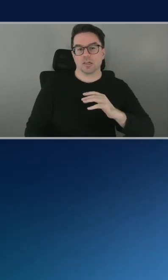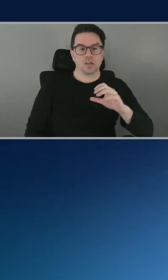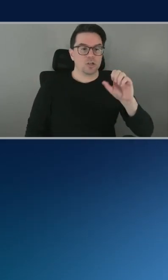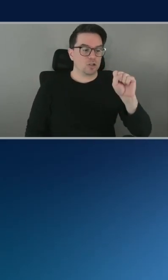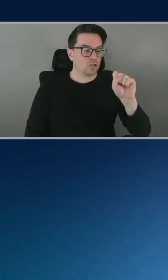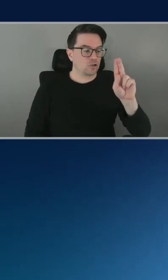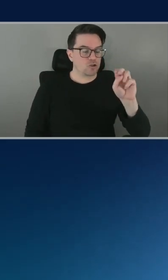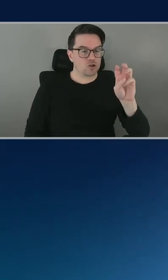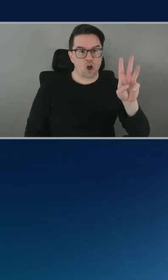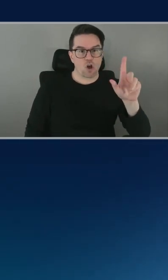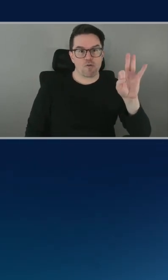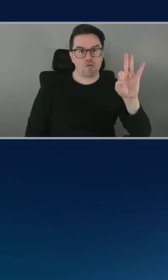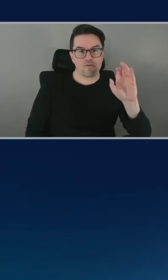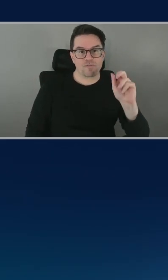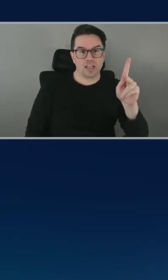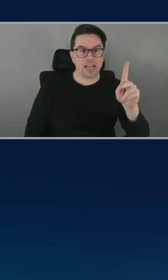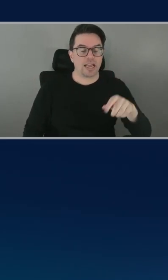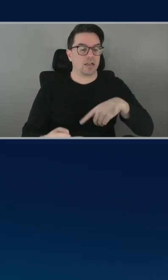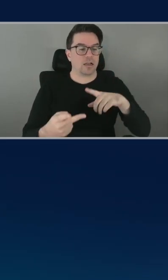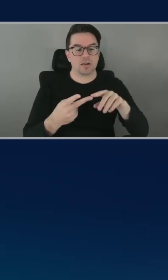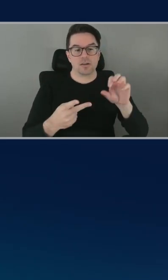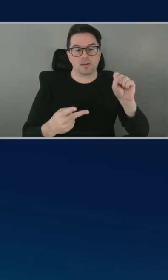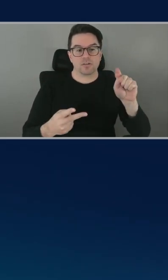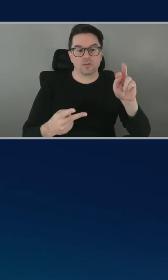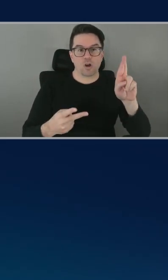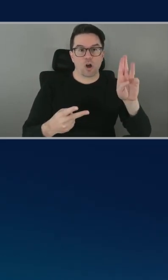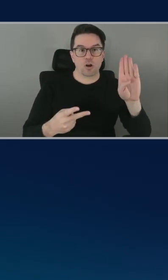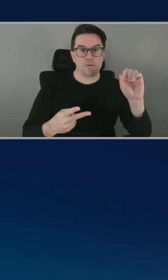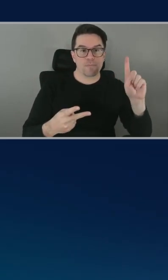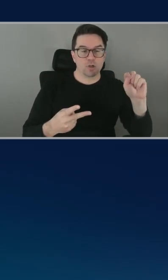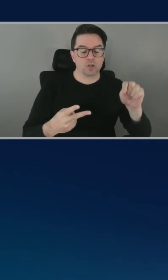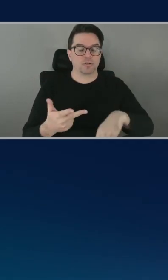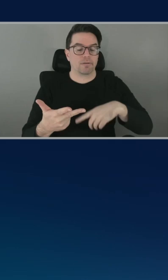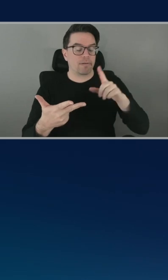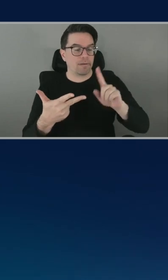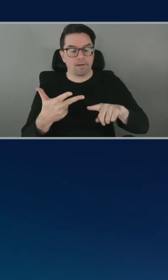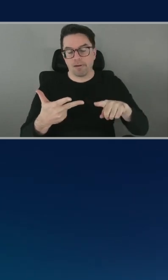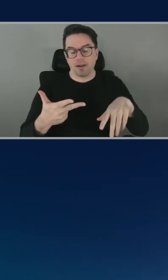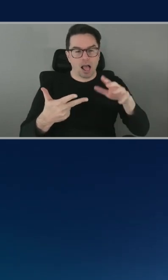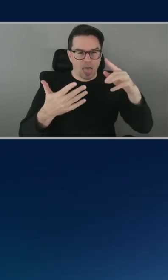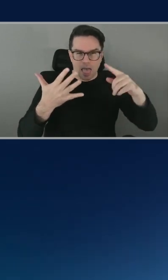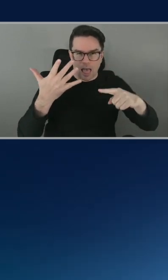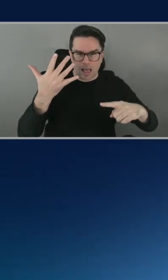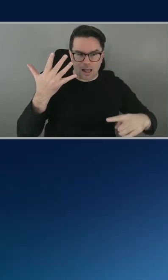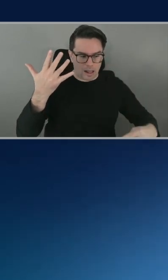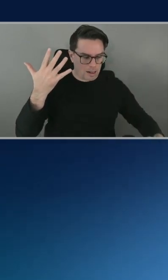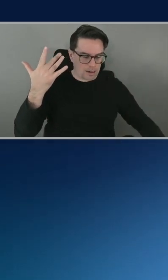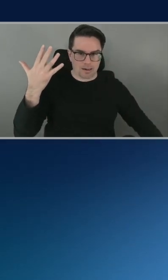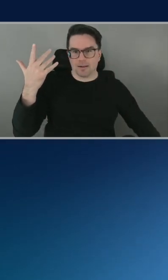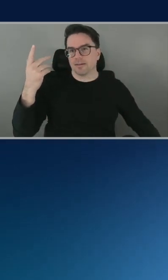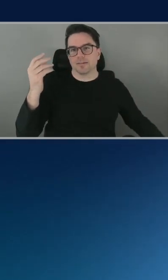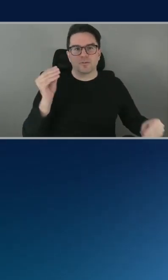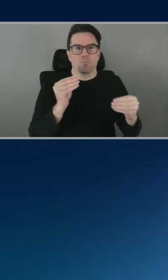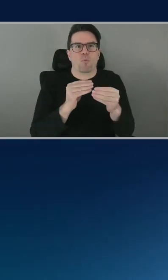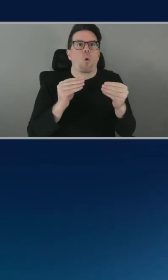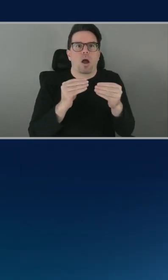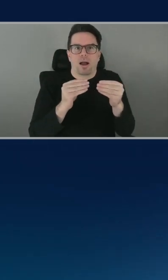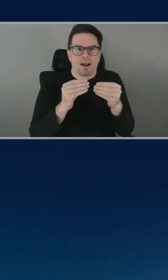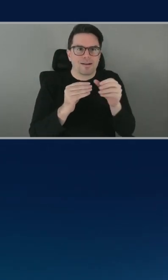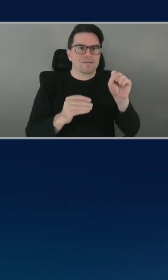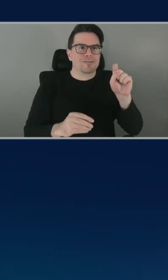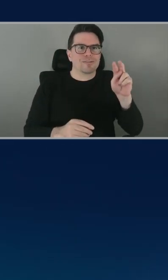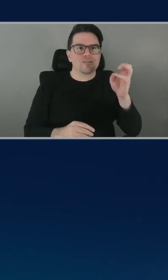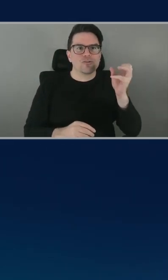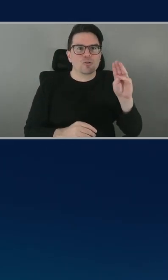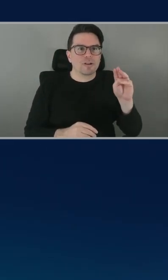Dremio, DuckDB, That's right. Daft. Like, it just keeps going, right? HiByte, PuppyGraph, Stream Native, and then